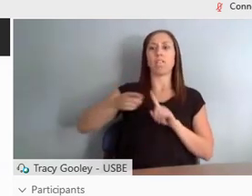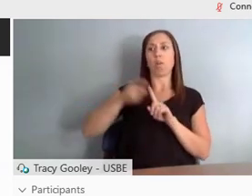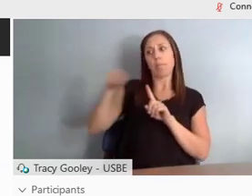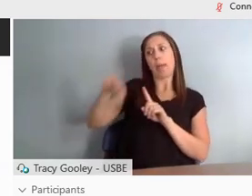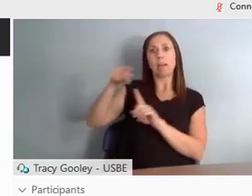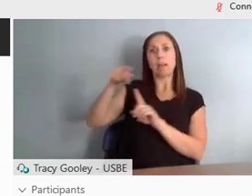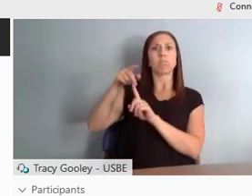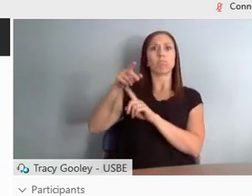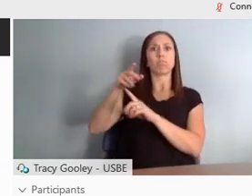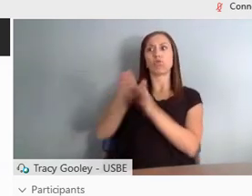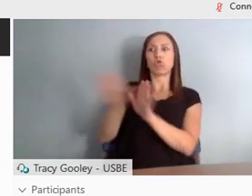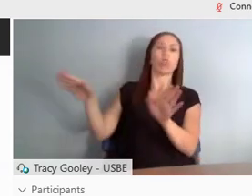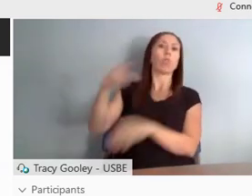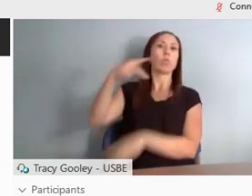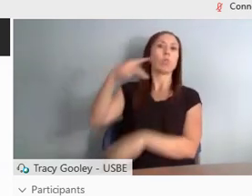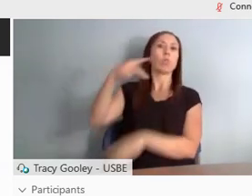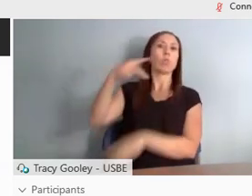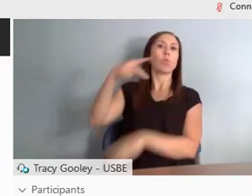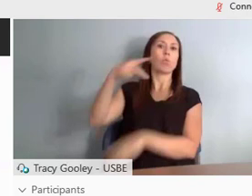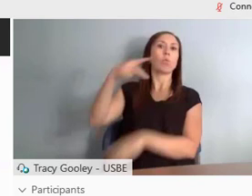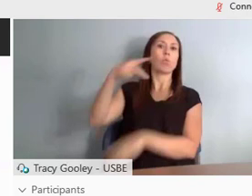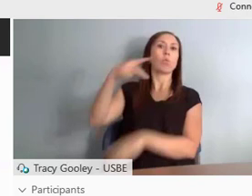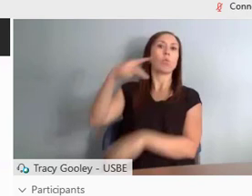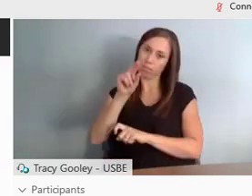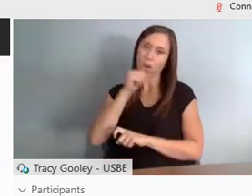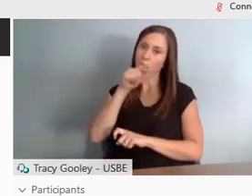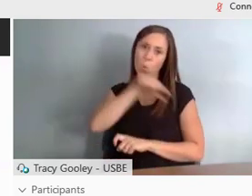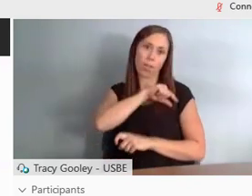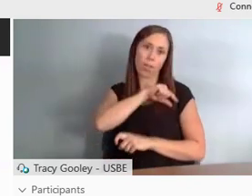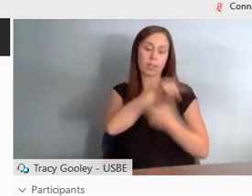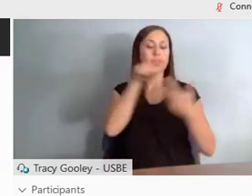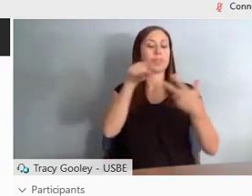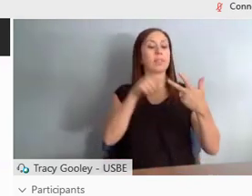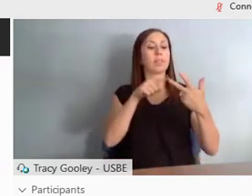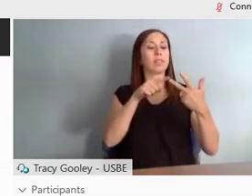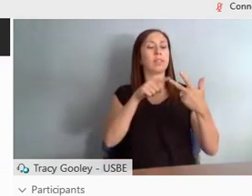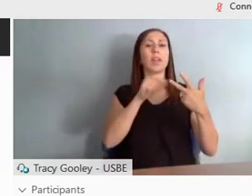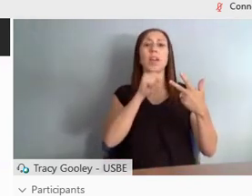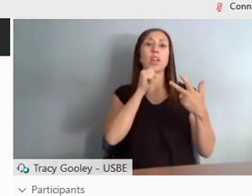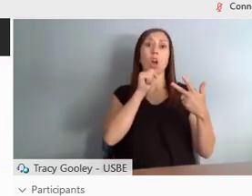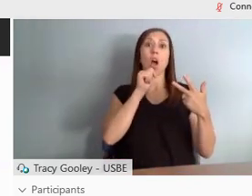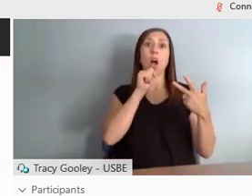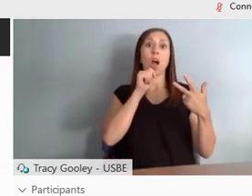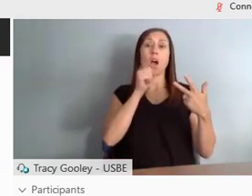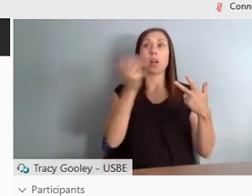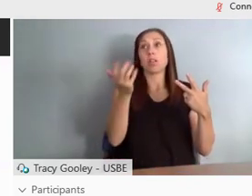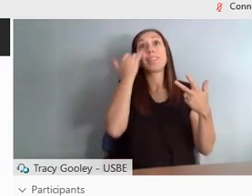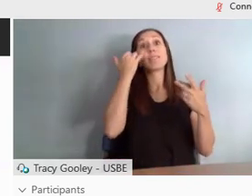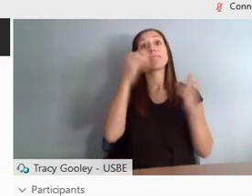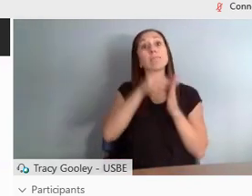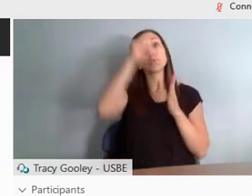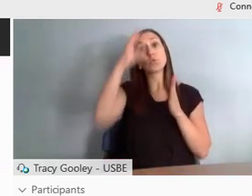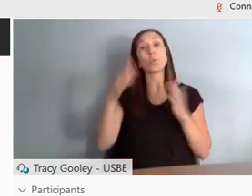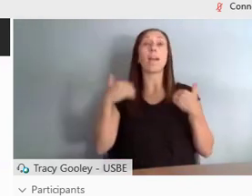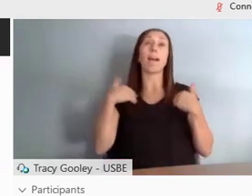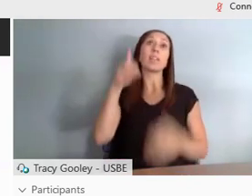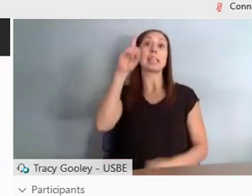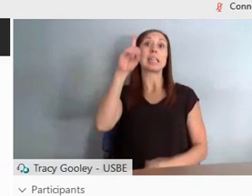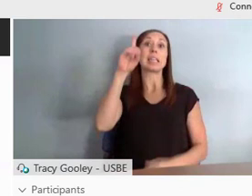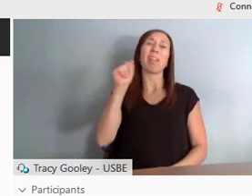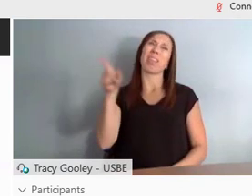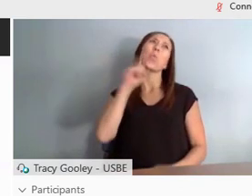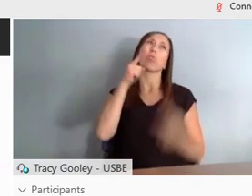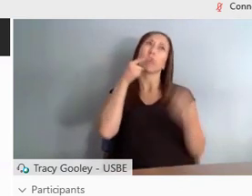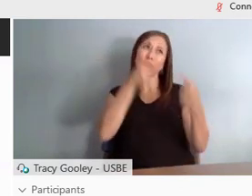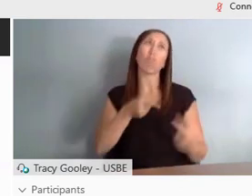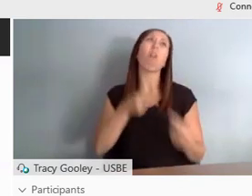general curriculum or assessments. And it can't be simply just because, well, the student has a disability and they're just going to really